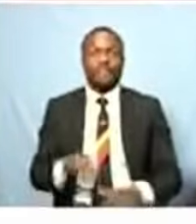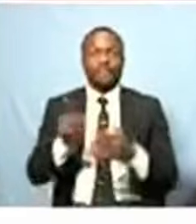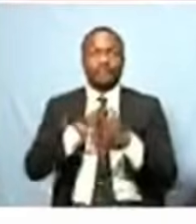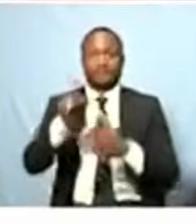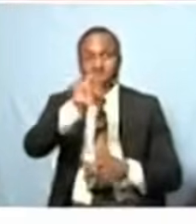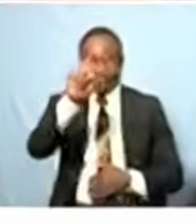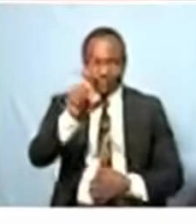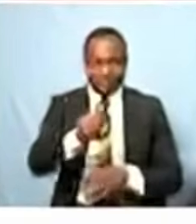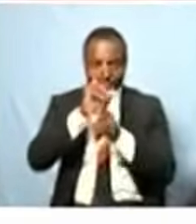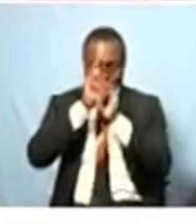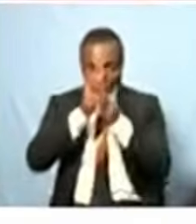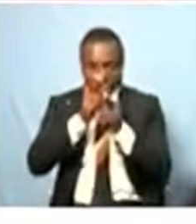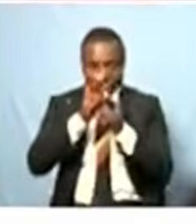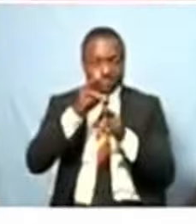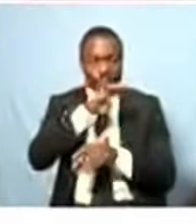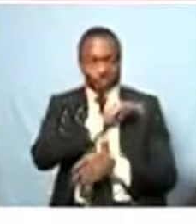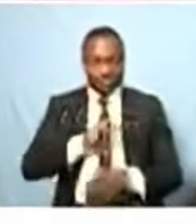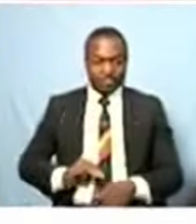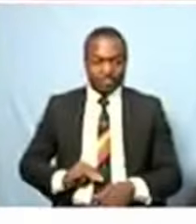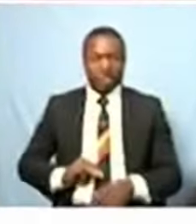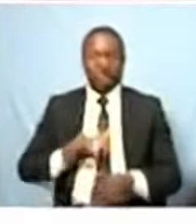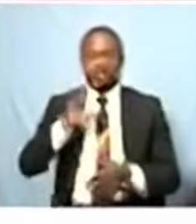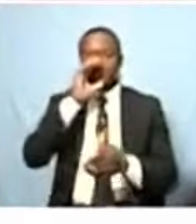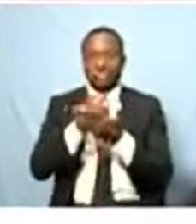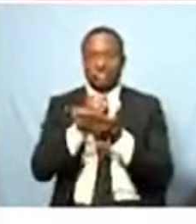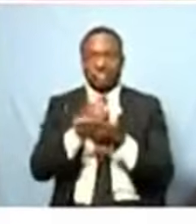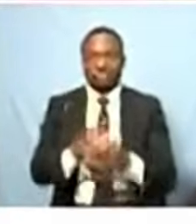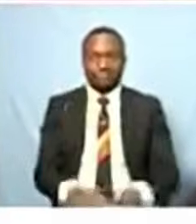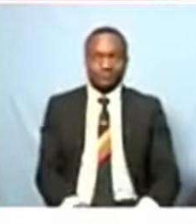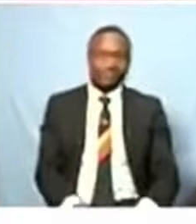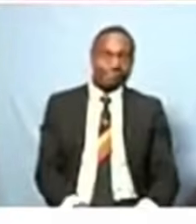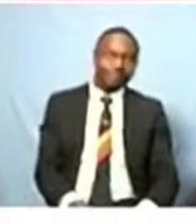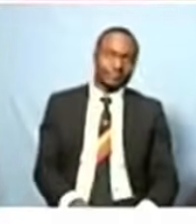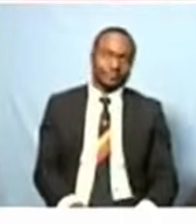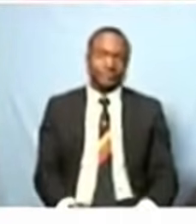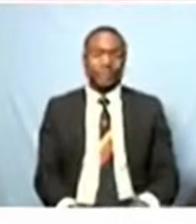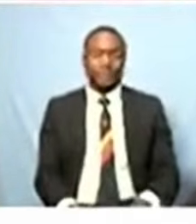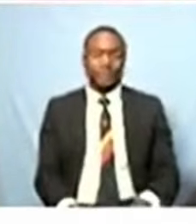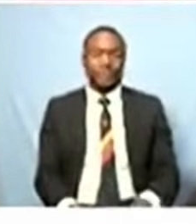Next question, the Honourable Member for Chilanga.